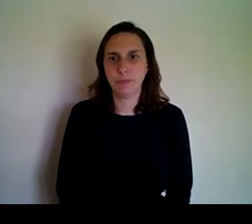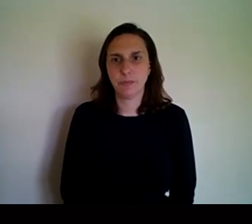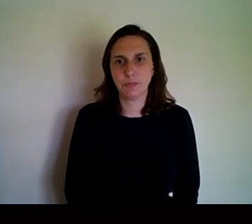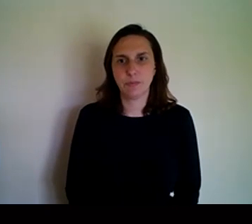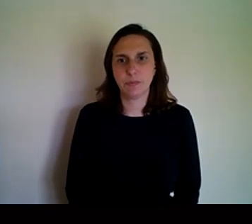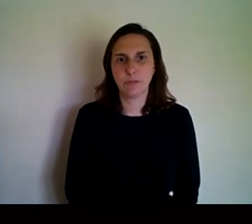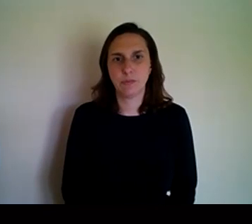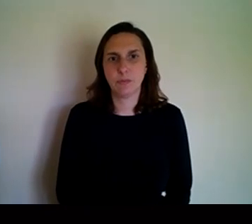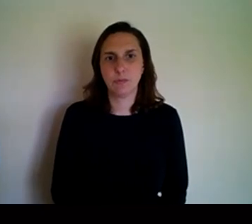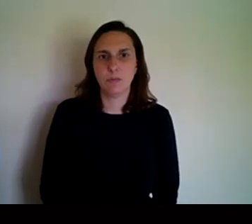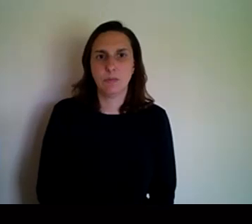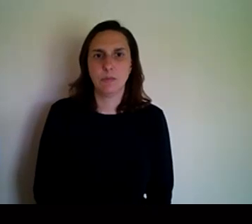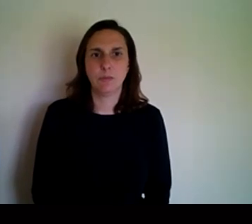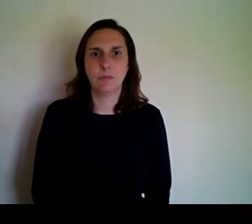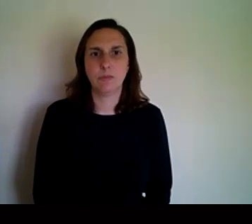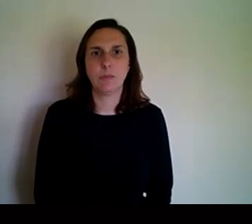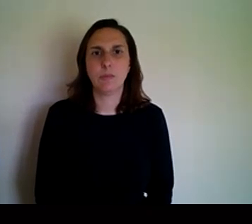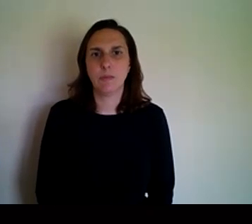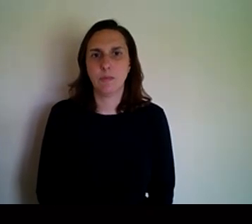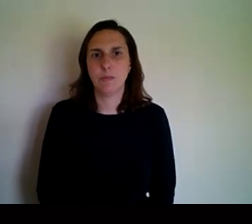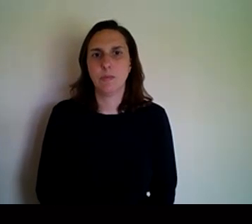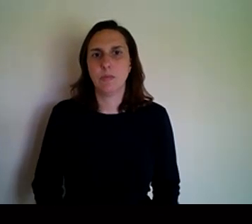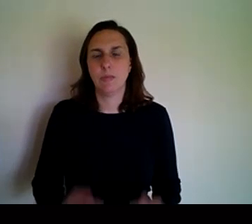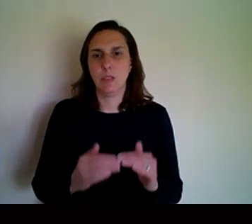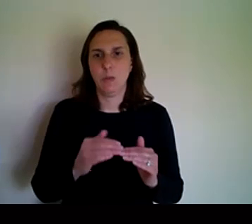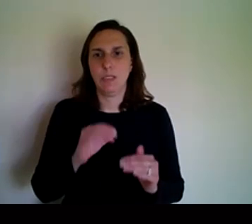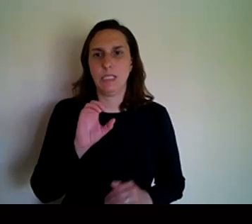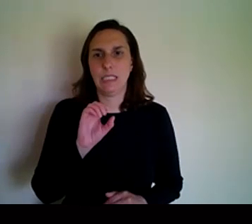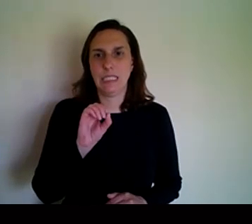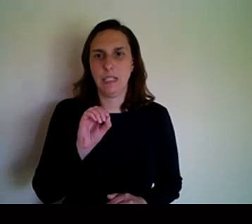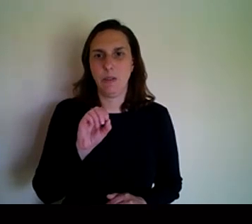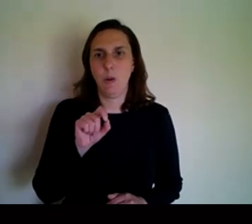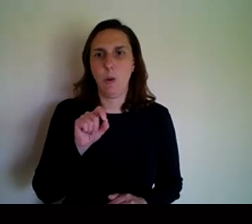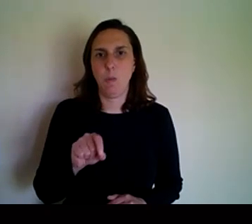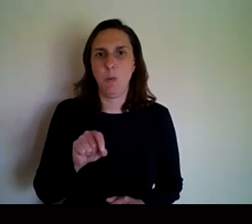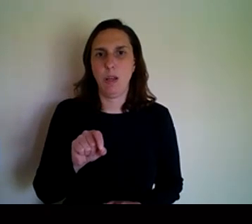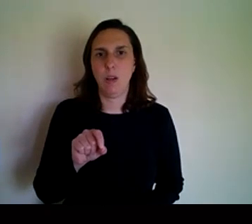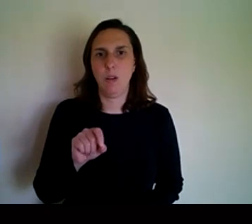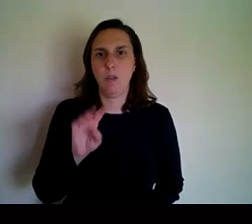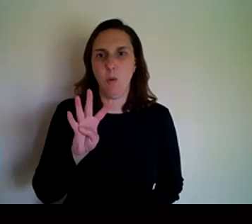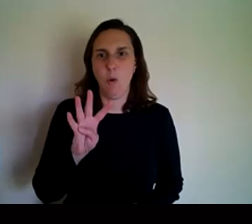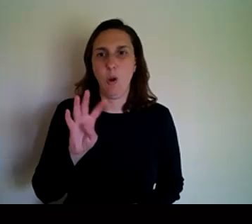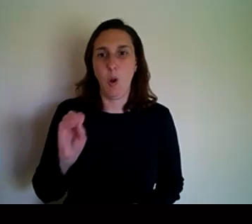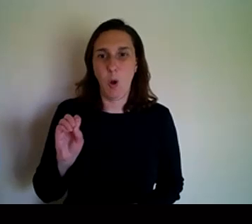and that's 0.14. Or 0.40. Not 14, sorry.